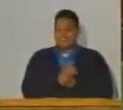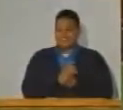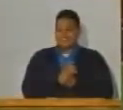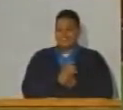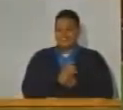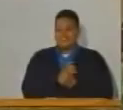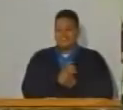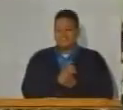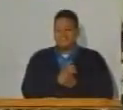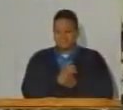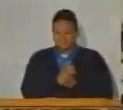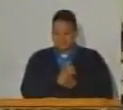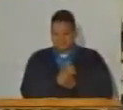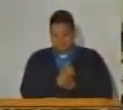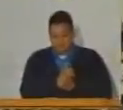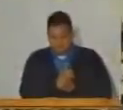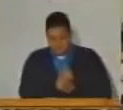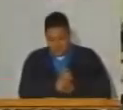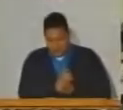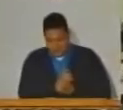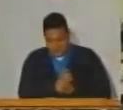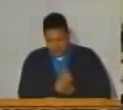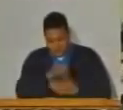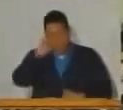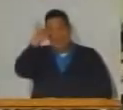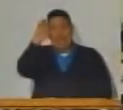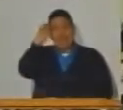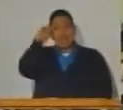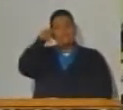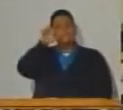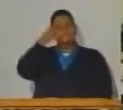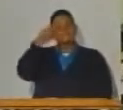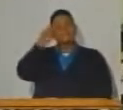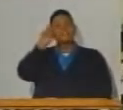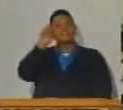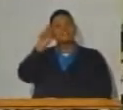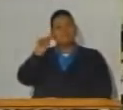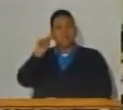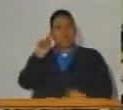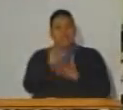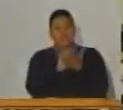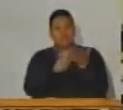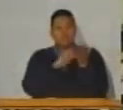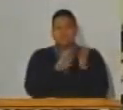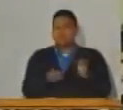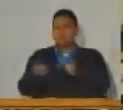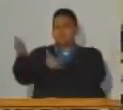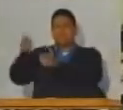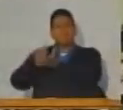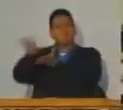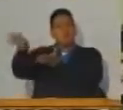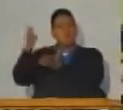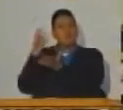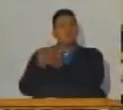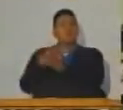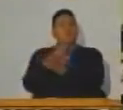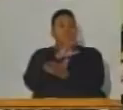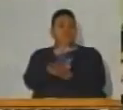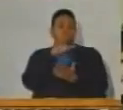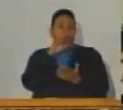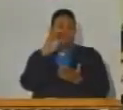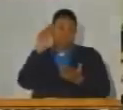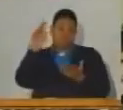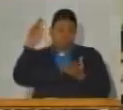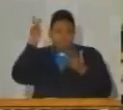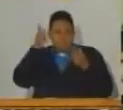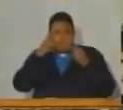The impeachment legislation will provide for impeachment proceedings to be brought against corrupt